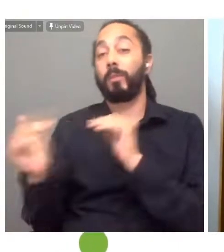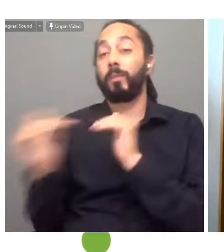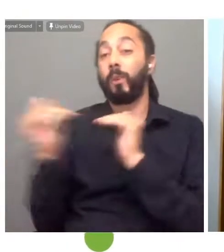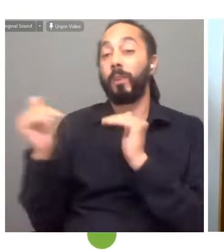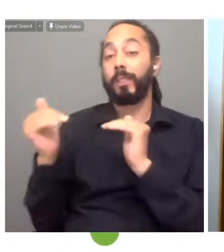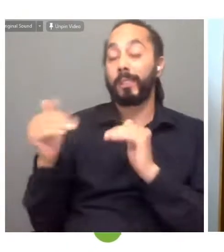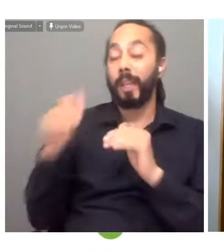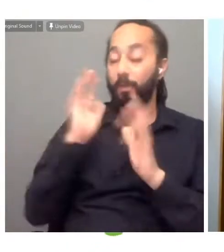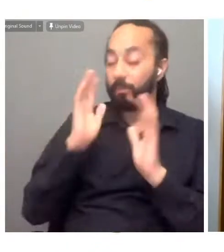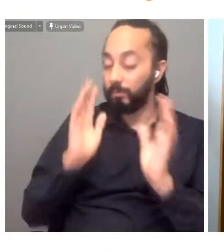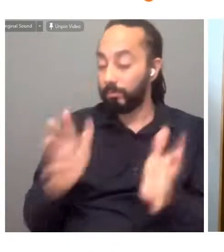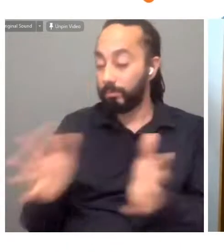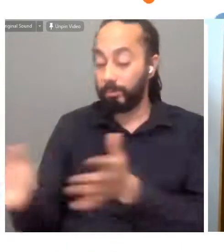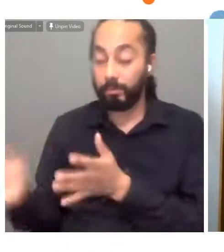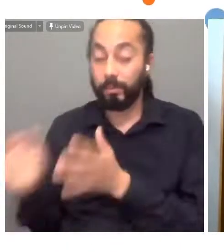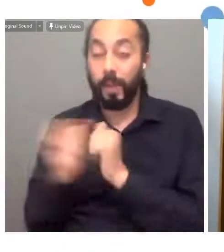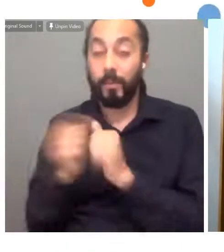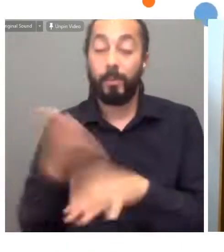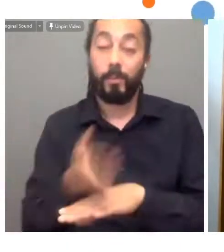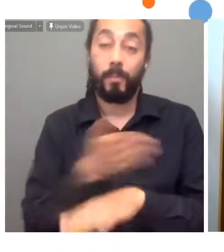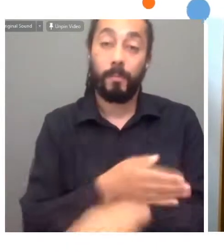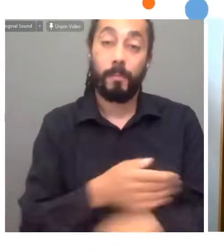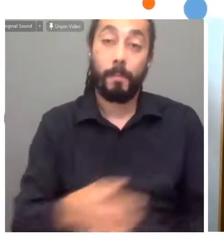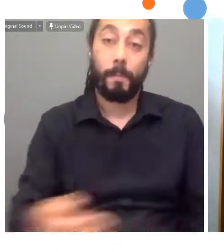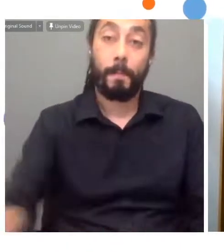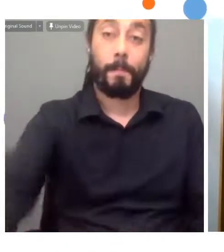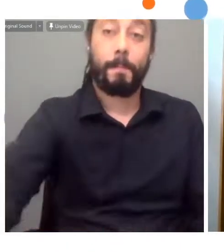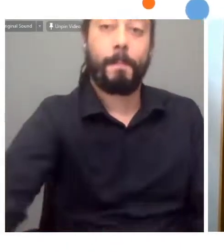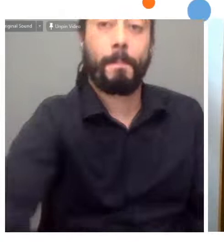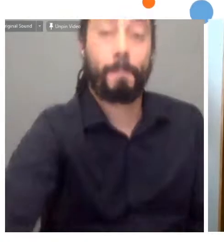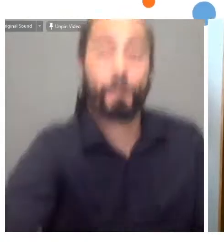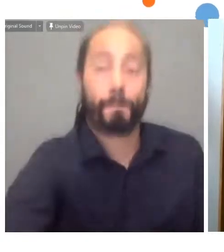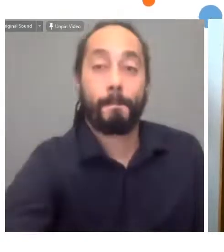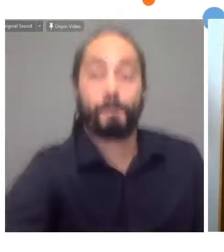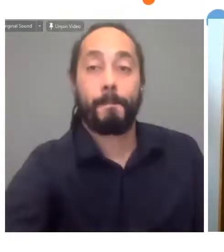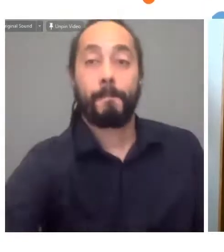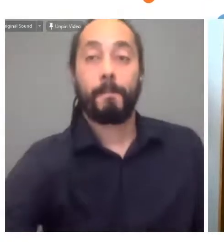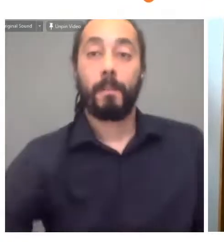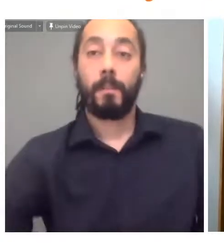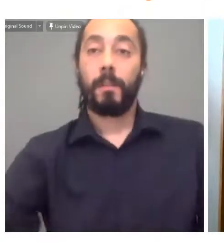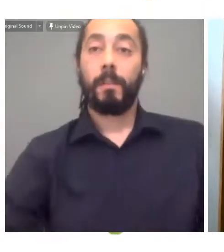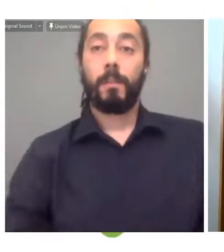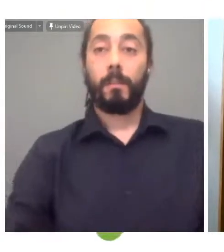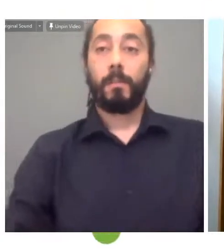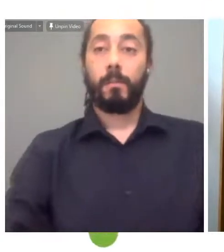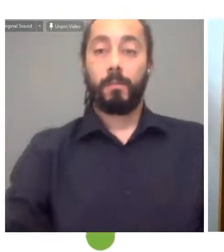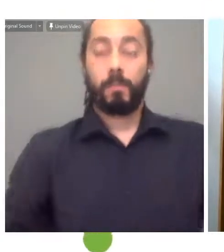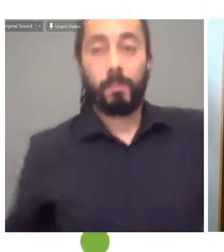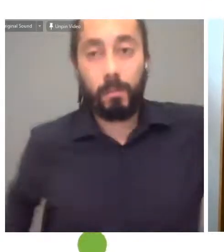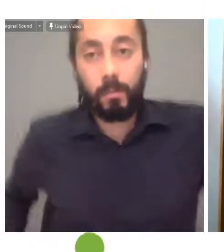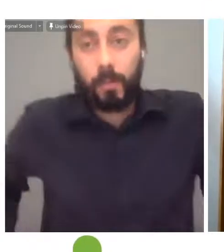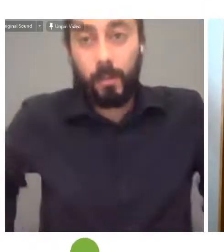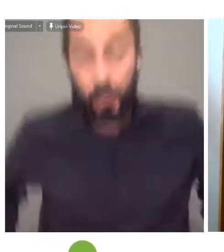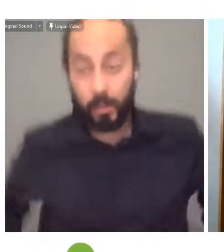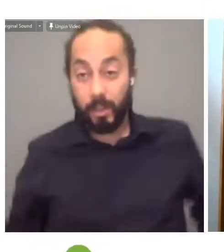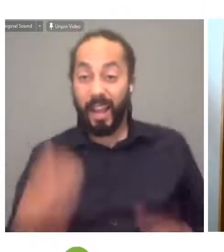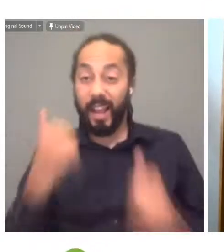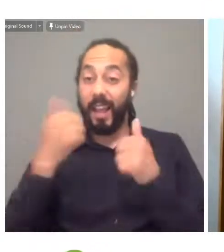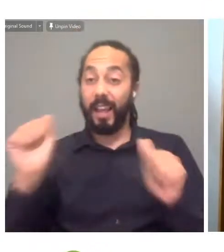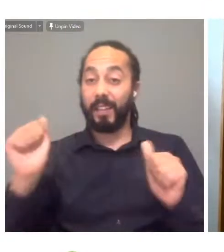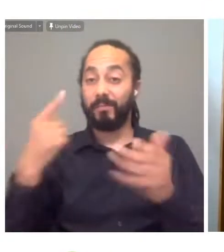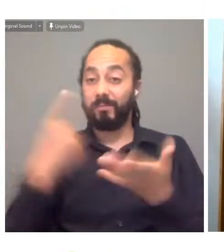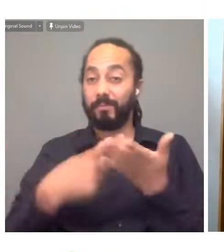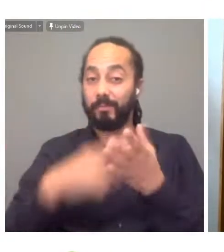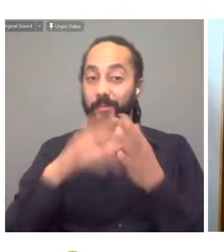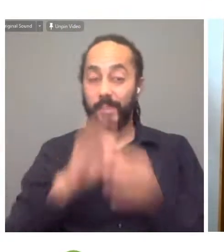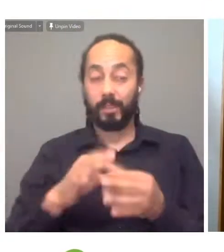better. Is there a discussion about an arts and culture specific? I mean, we've tried to steer